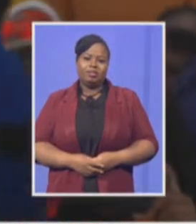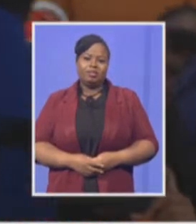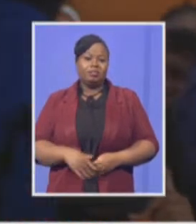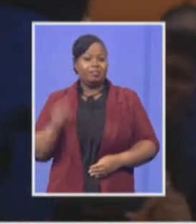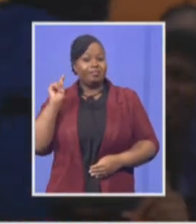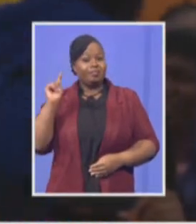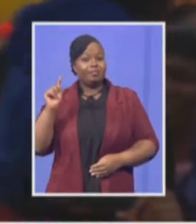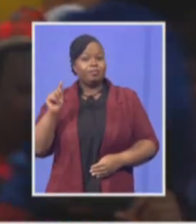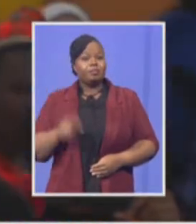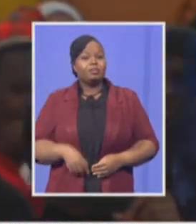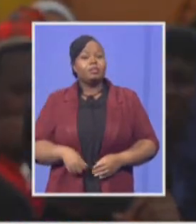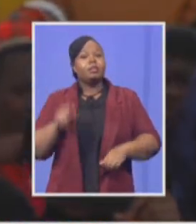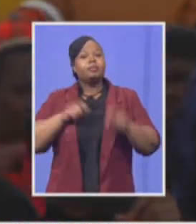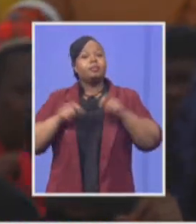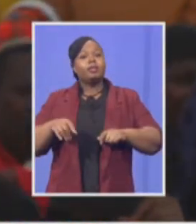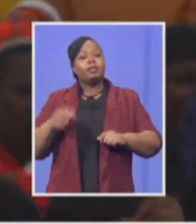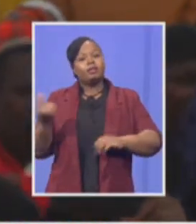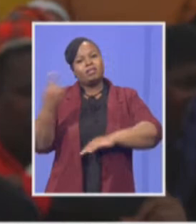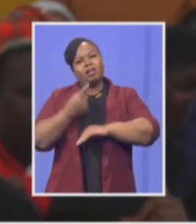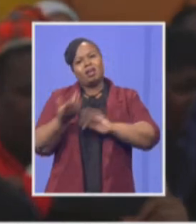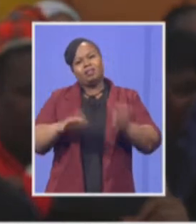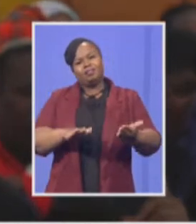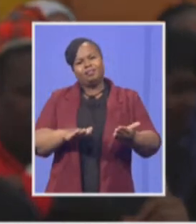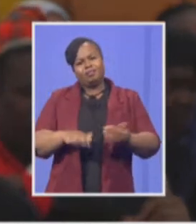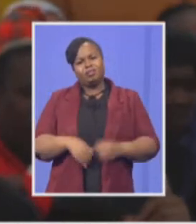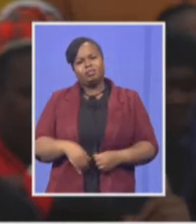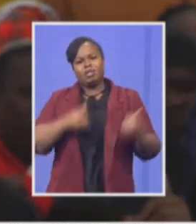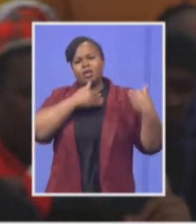everywhere. People are dying and there is no accountability.